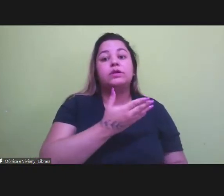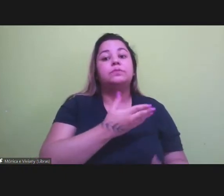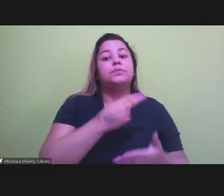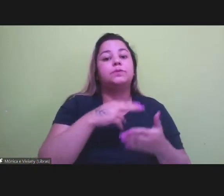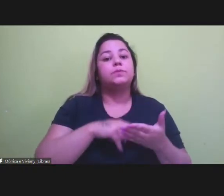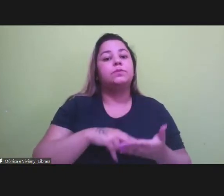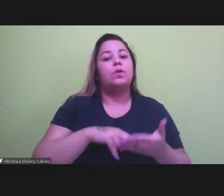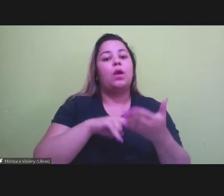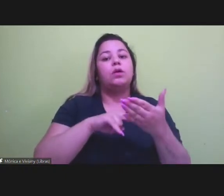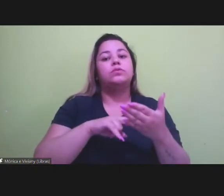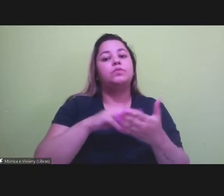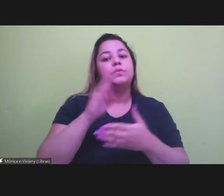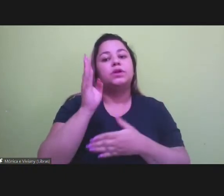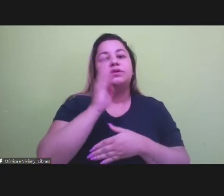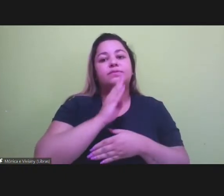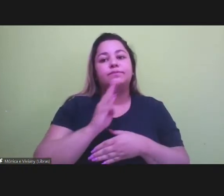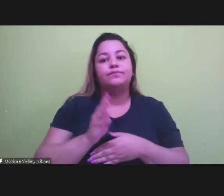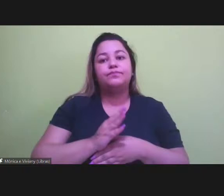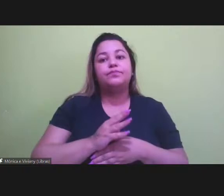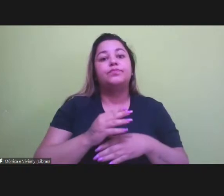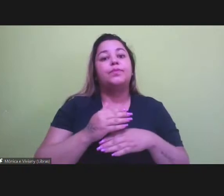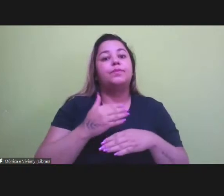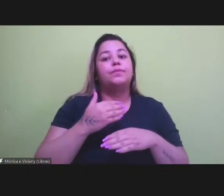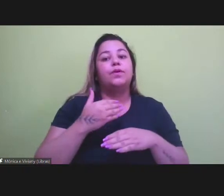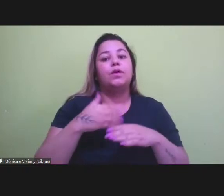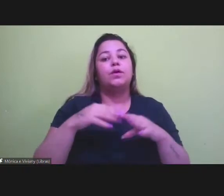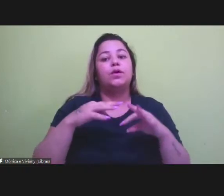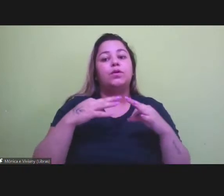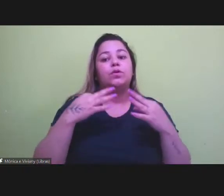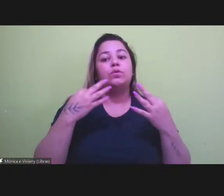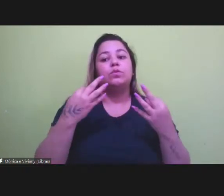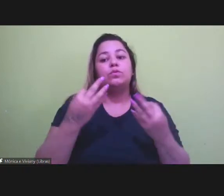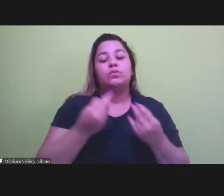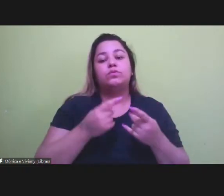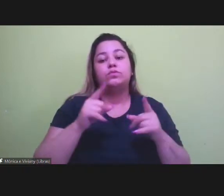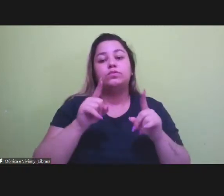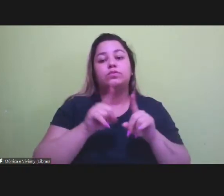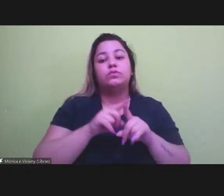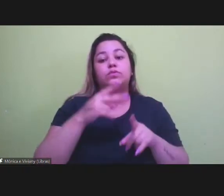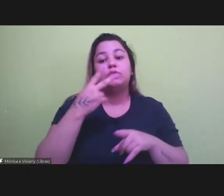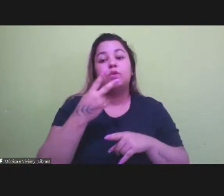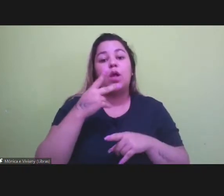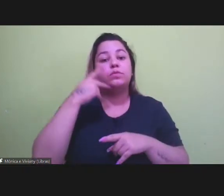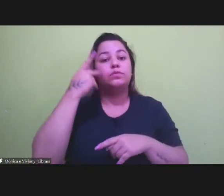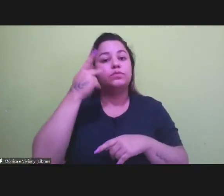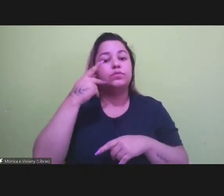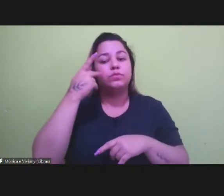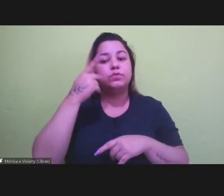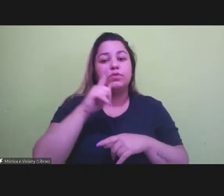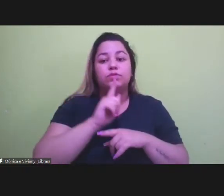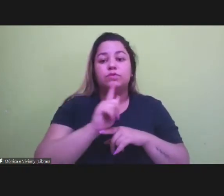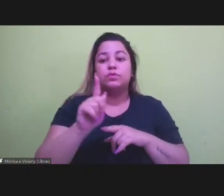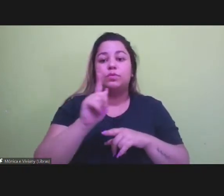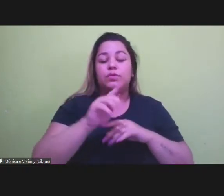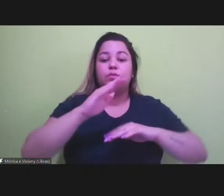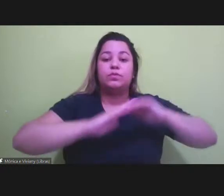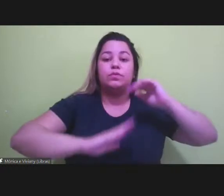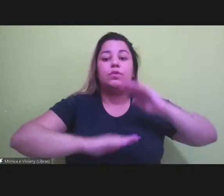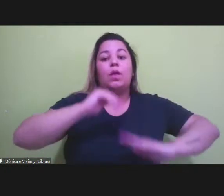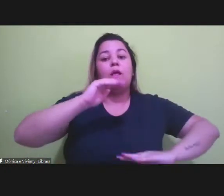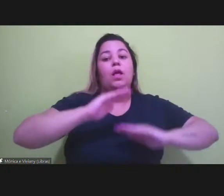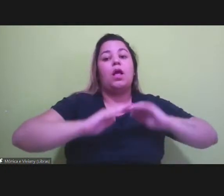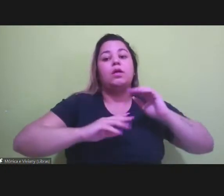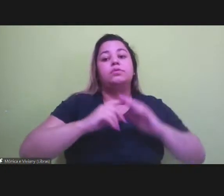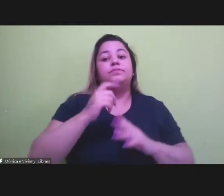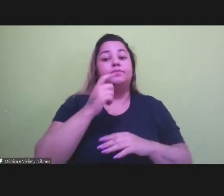To elaborate the second letter from Brasilia, directed towards the actors and formulators of decision makers, managers,